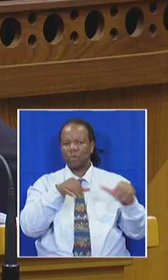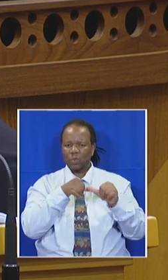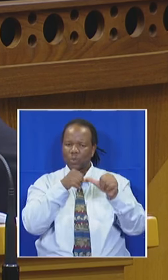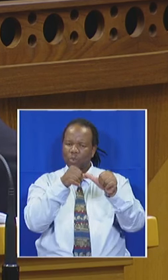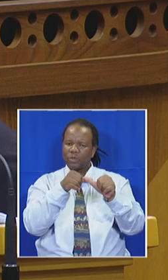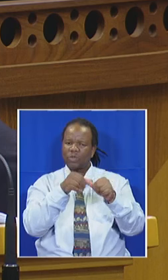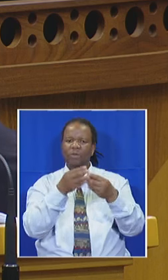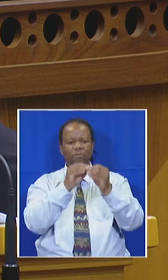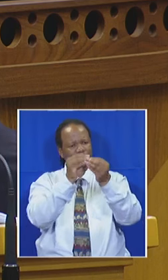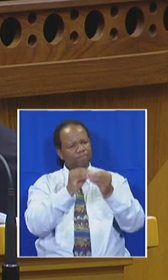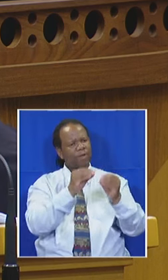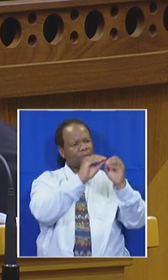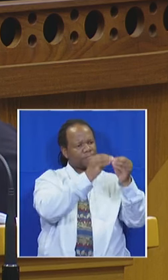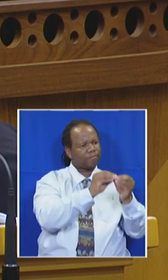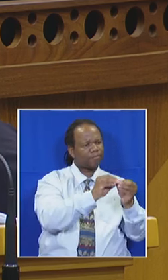singakafiki ngakini,